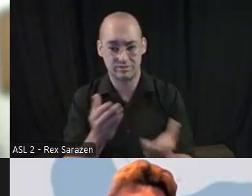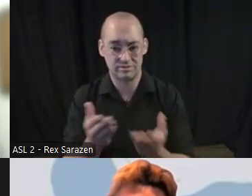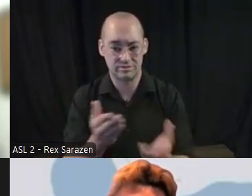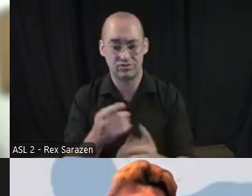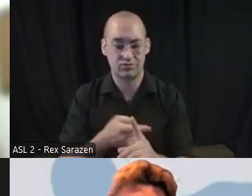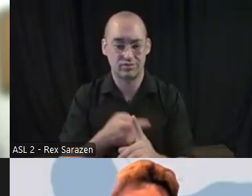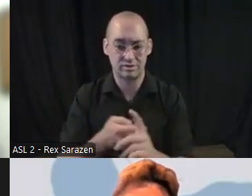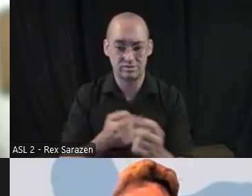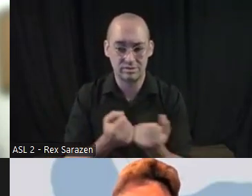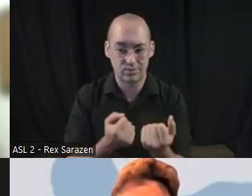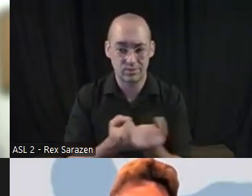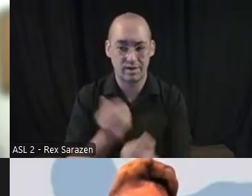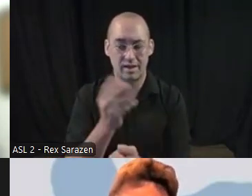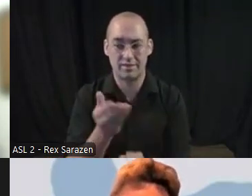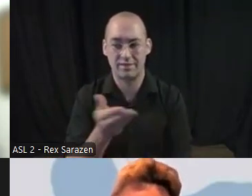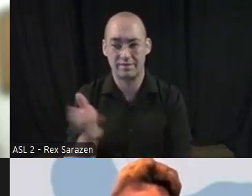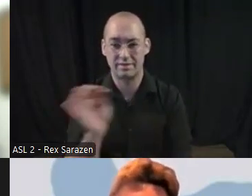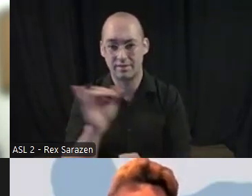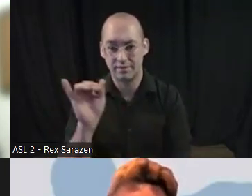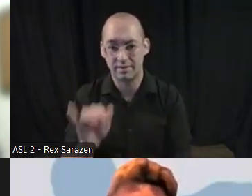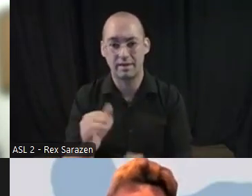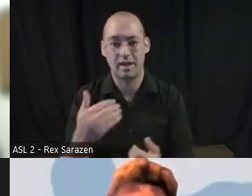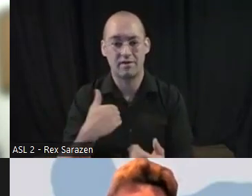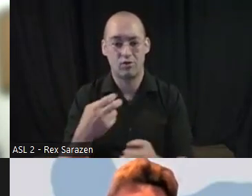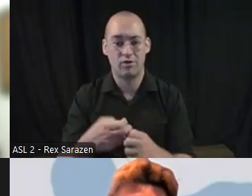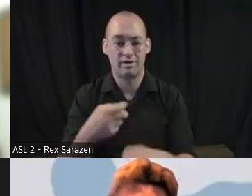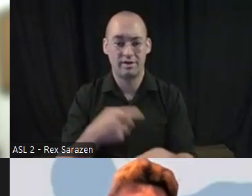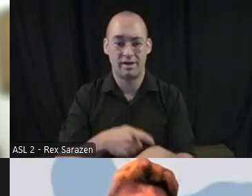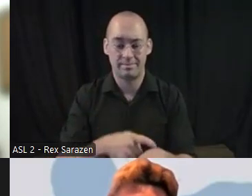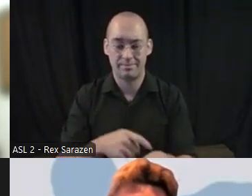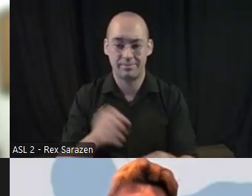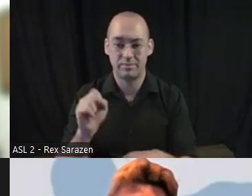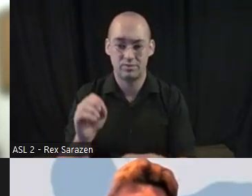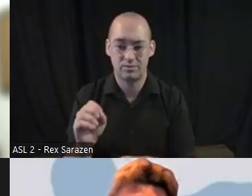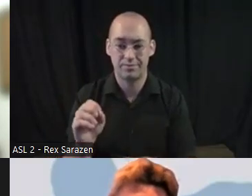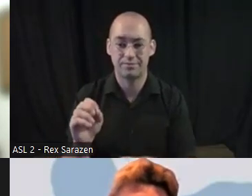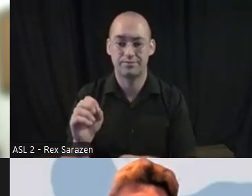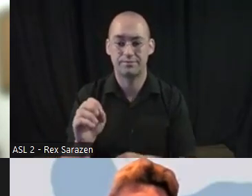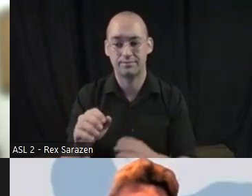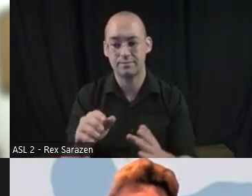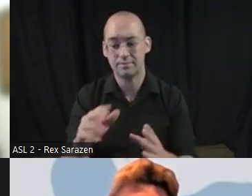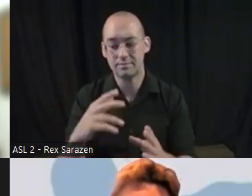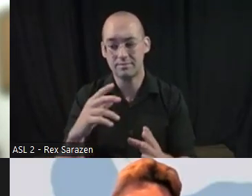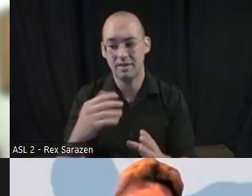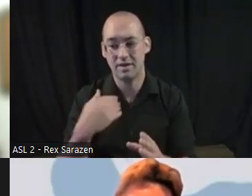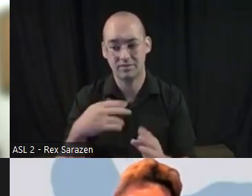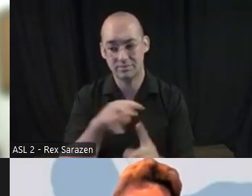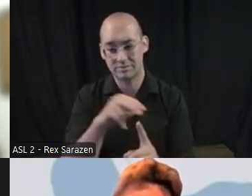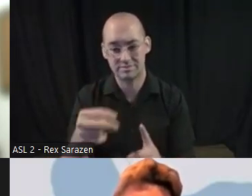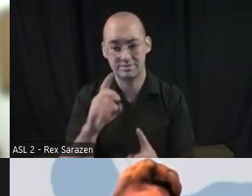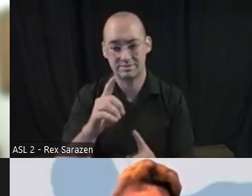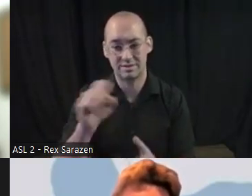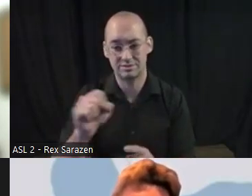rental supports and things like that, we have a hard time. And so there's a perception that DDS and Regional Center takes care of